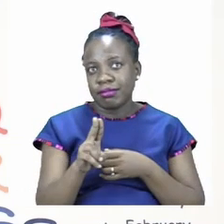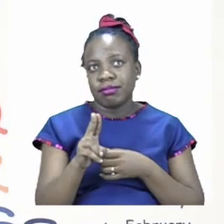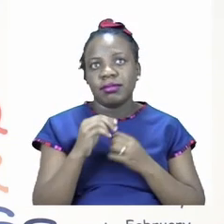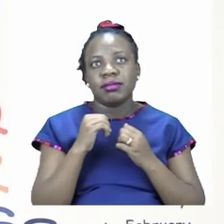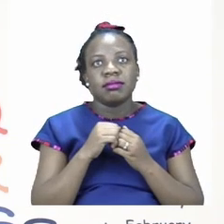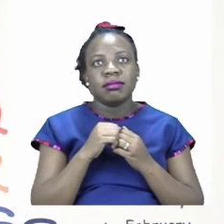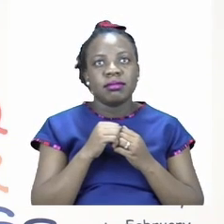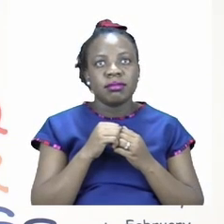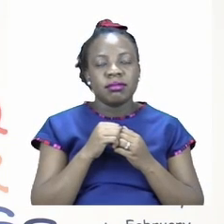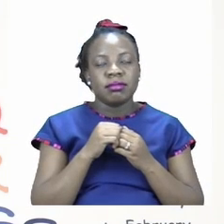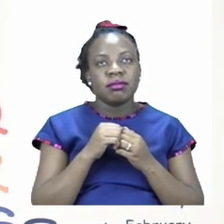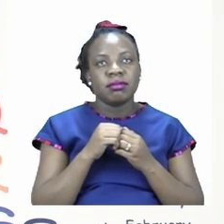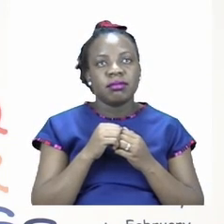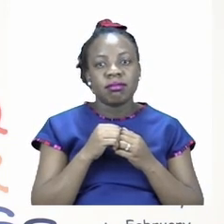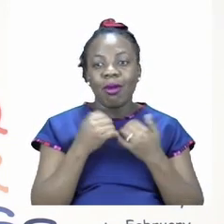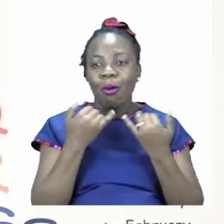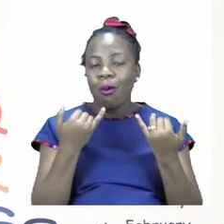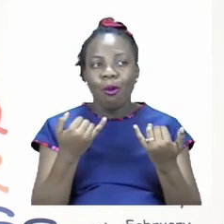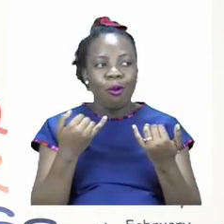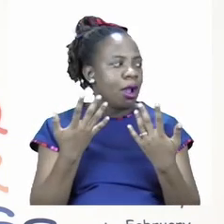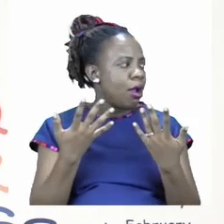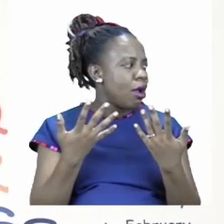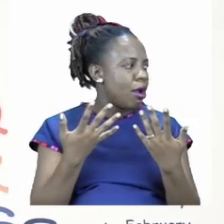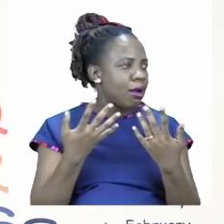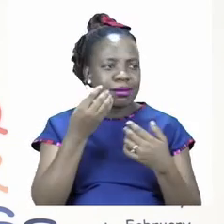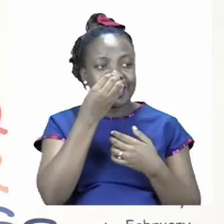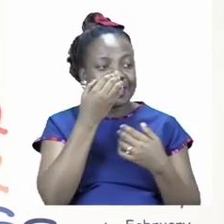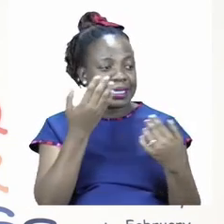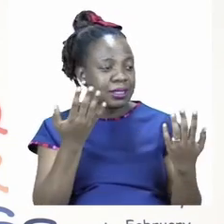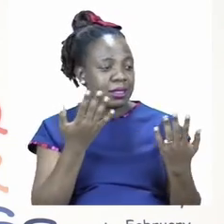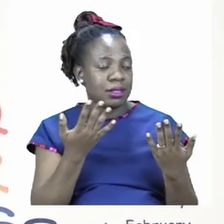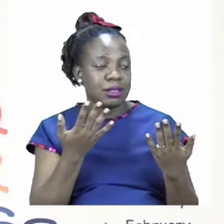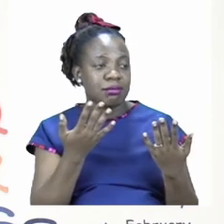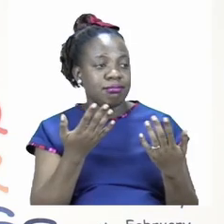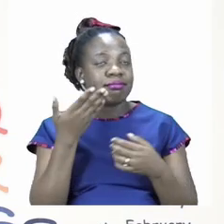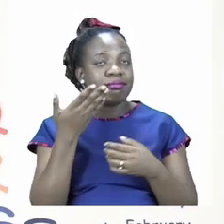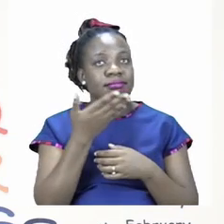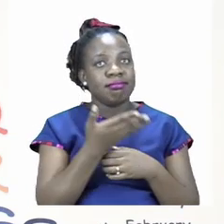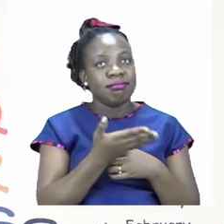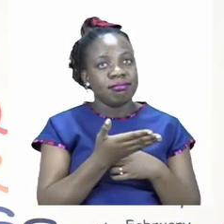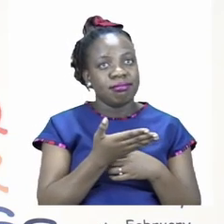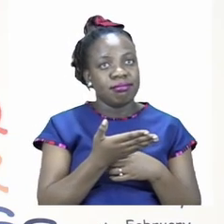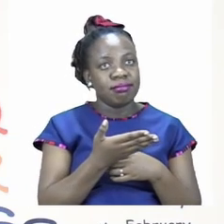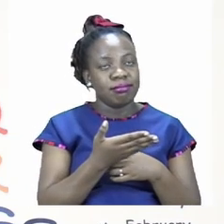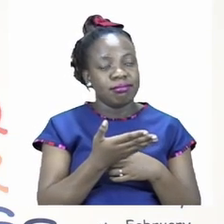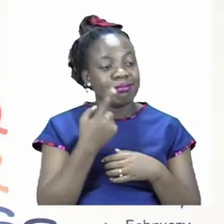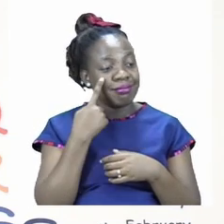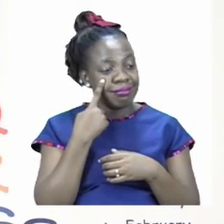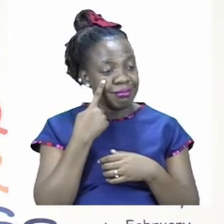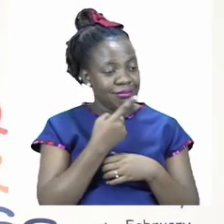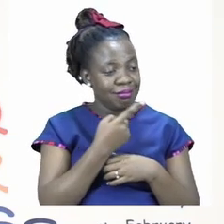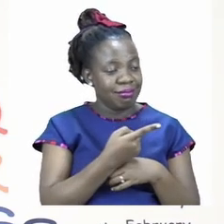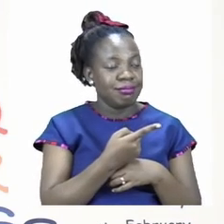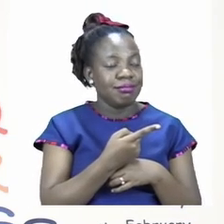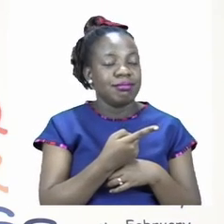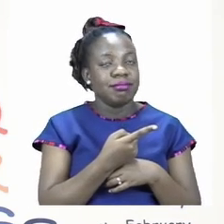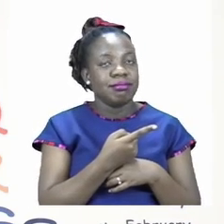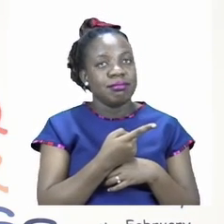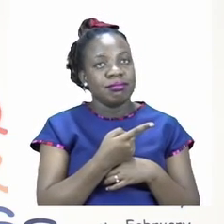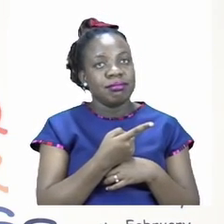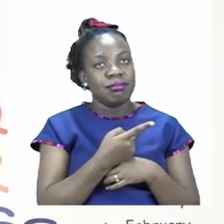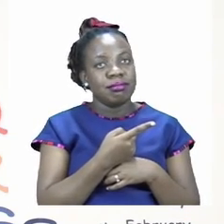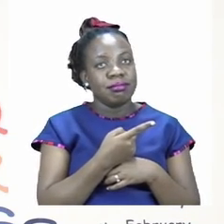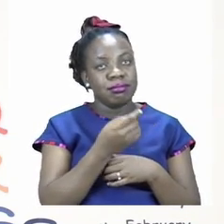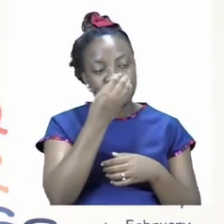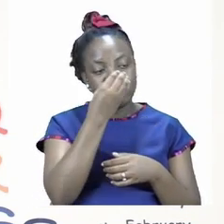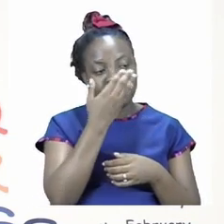haven't seen Sashi today. Oh, there you are. I saw you. So,